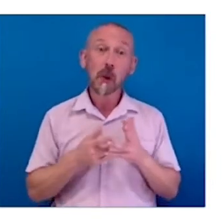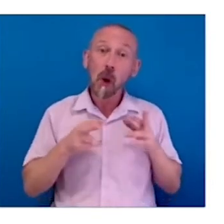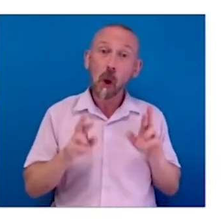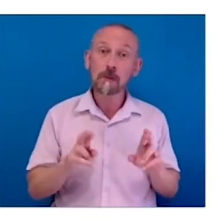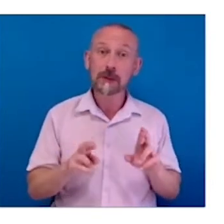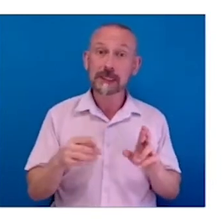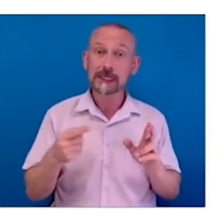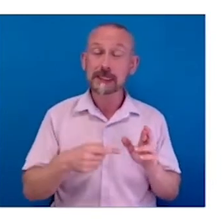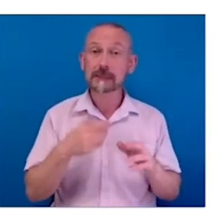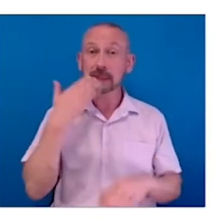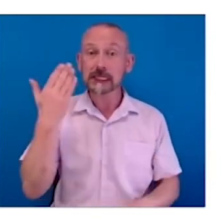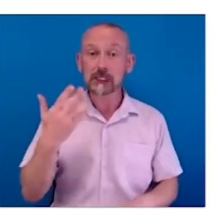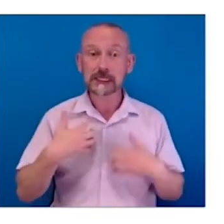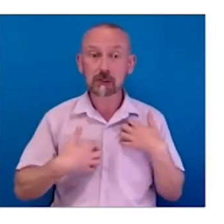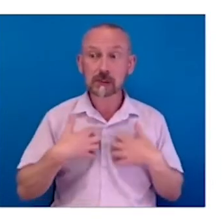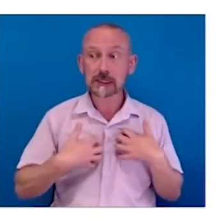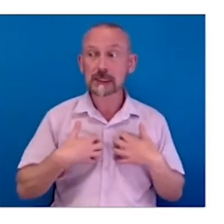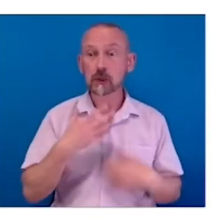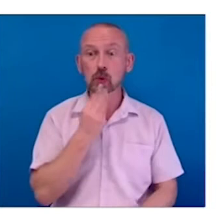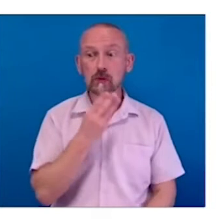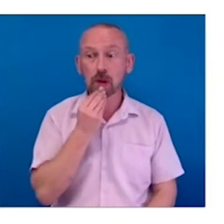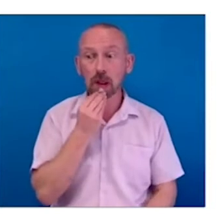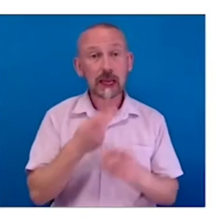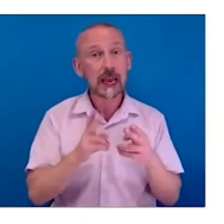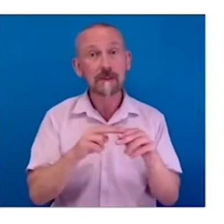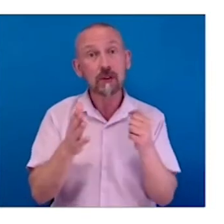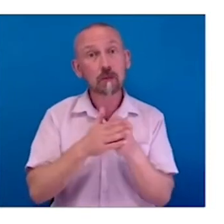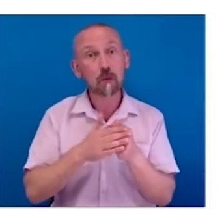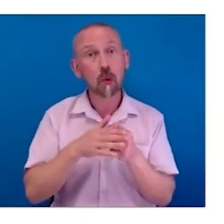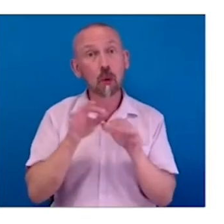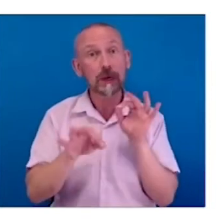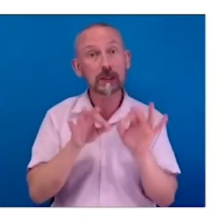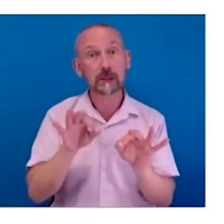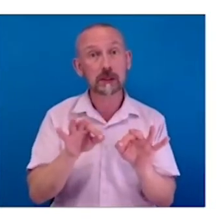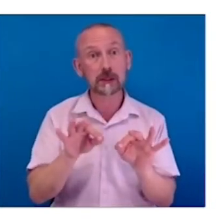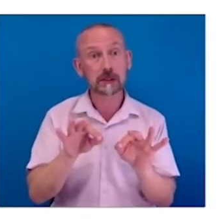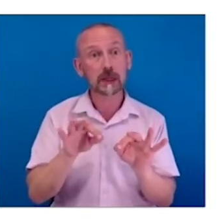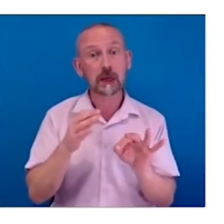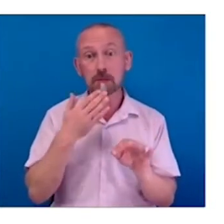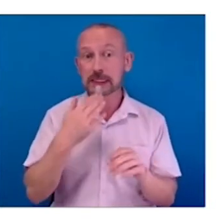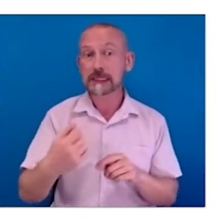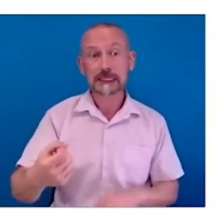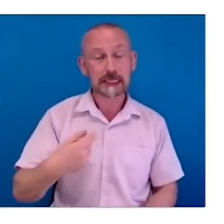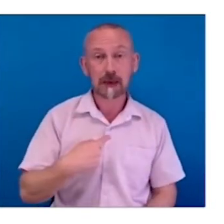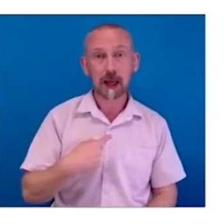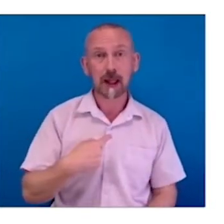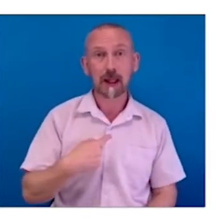If you have any further questions, please don't hesitate to email me